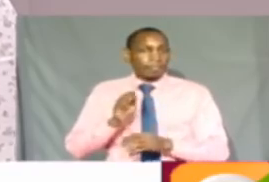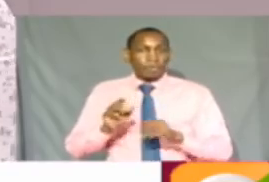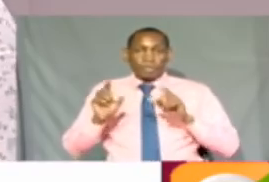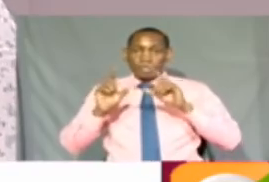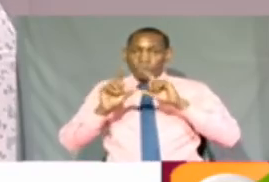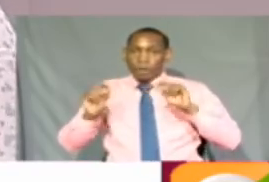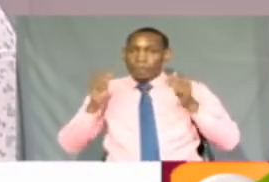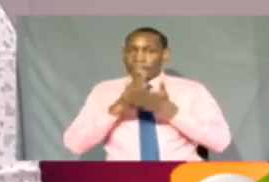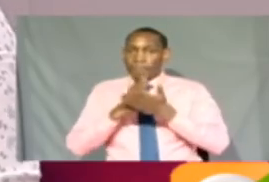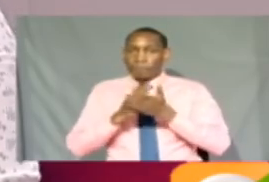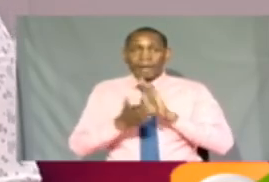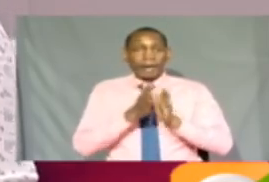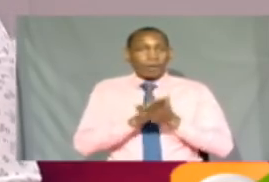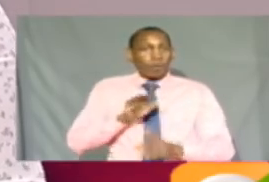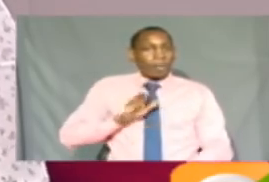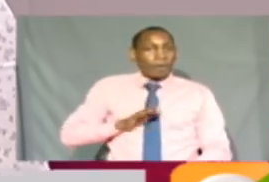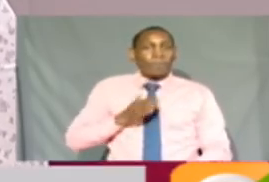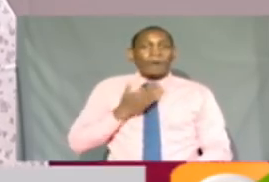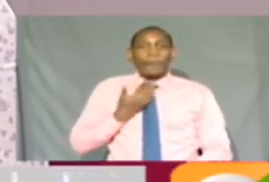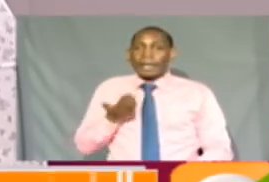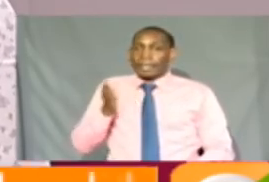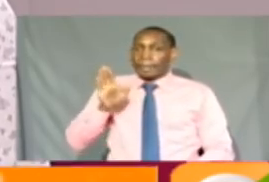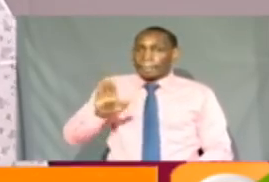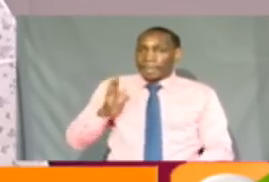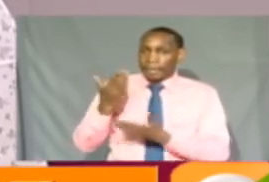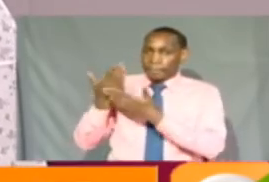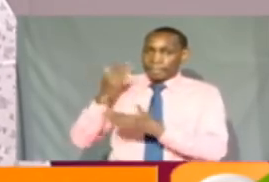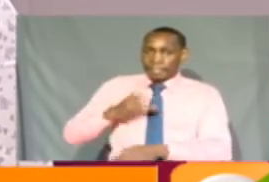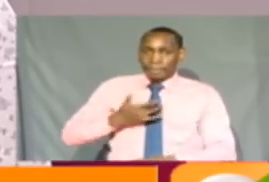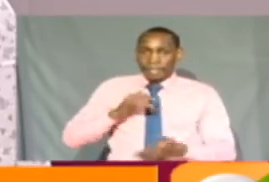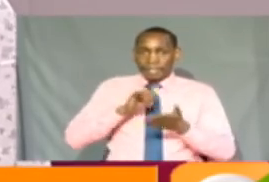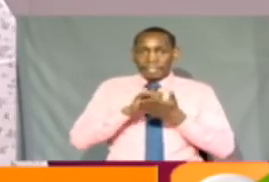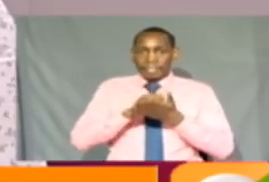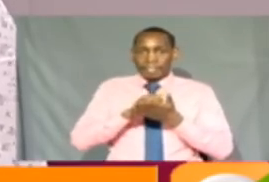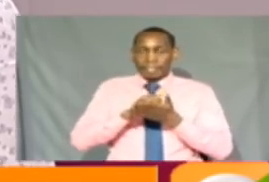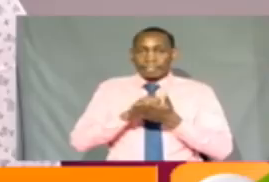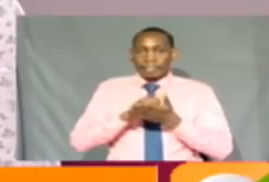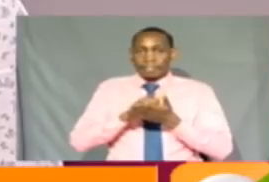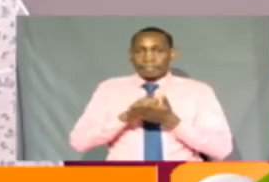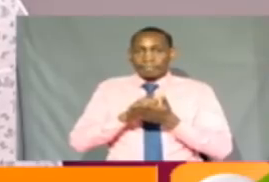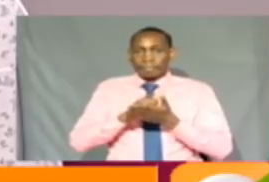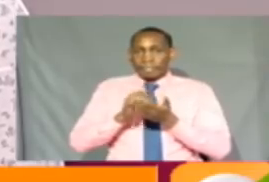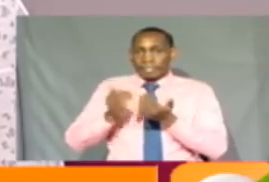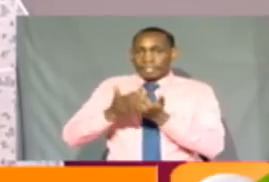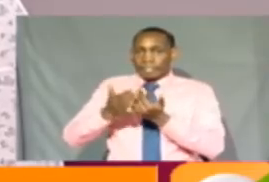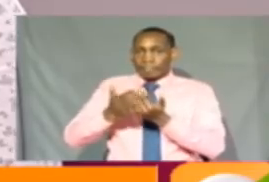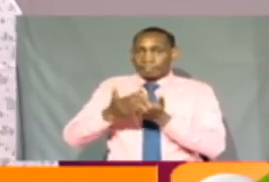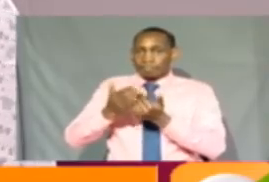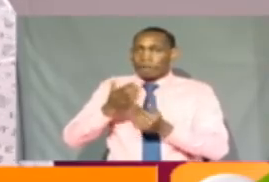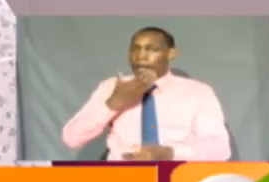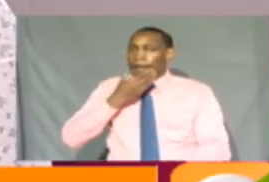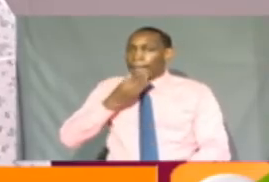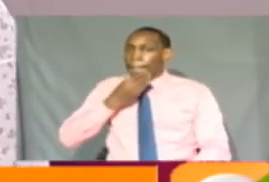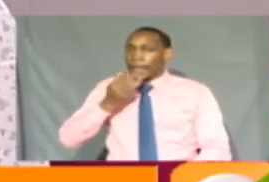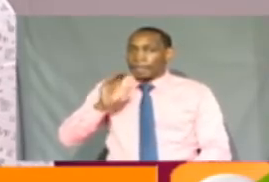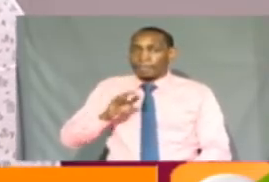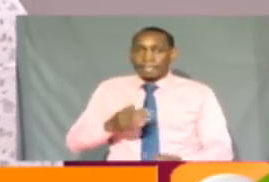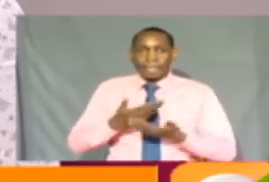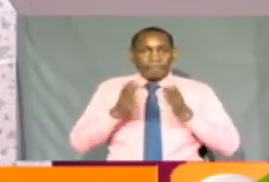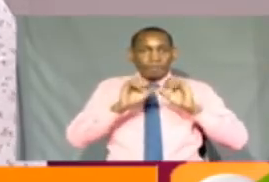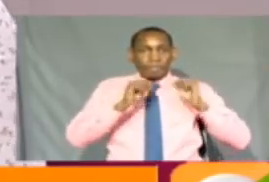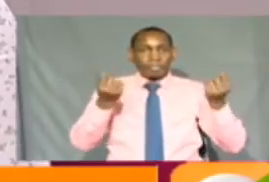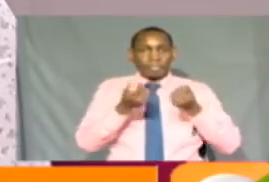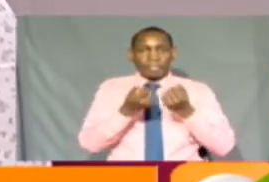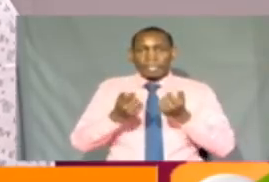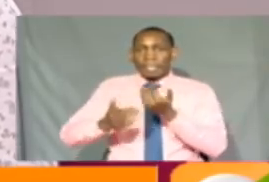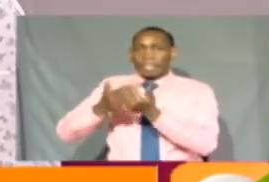it. No woman is going to want to go back to her past. They feel like when they go back to their past, they're raising a man. So you'll see them all over social media, oh, Mr.